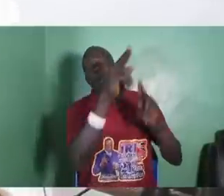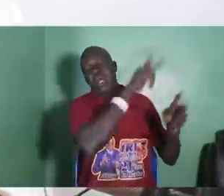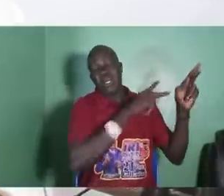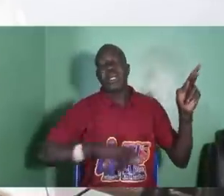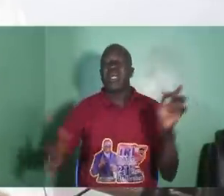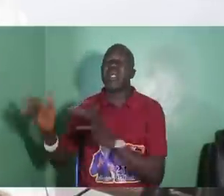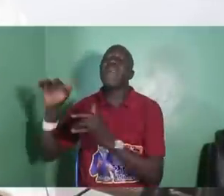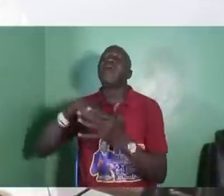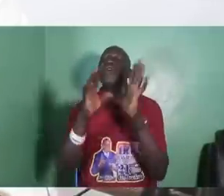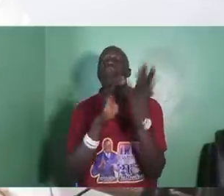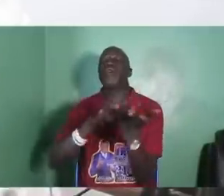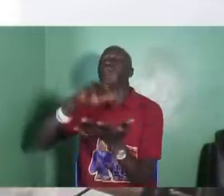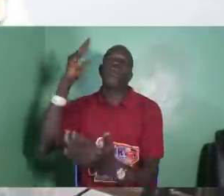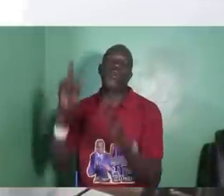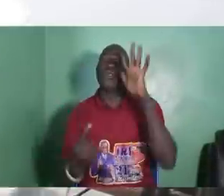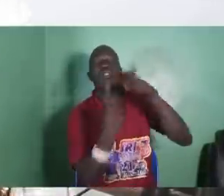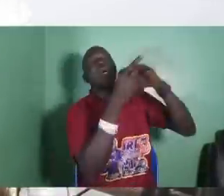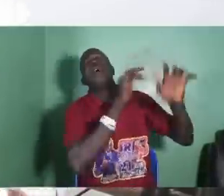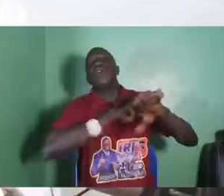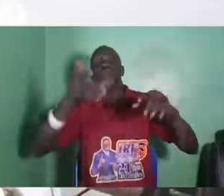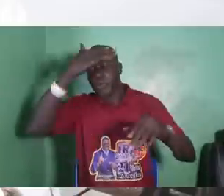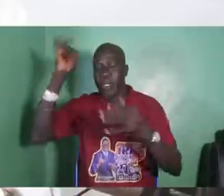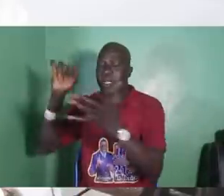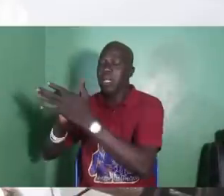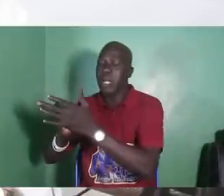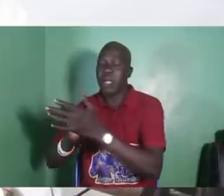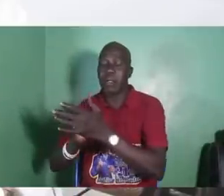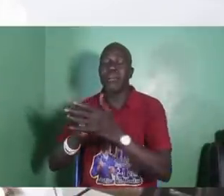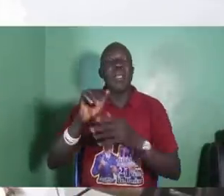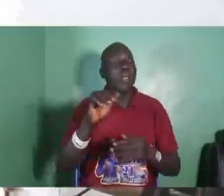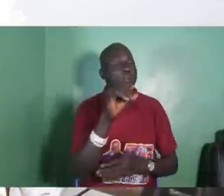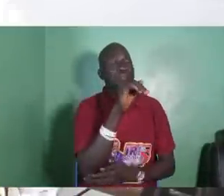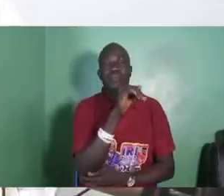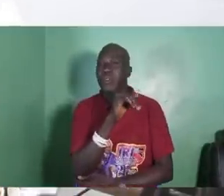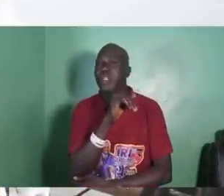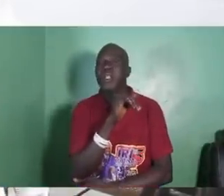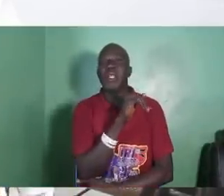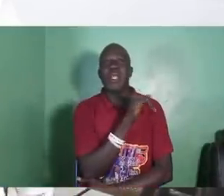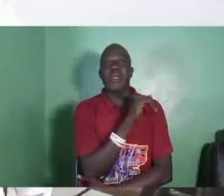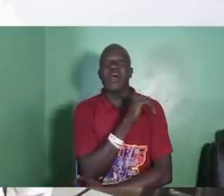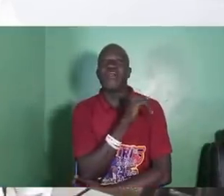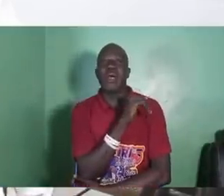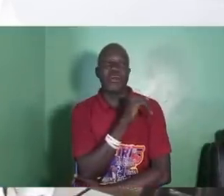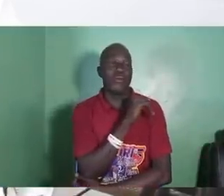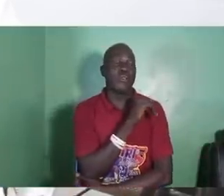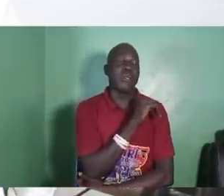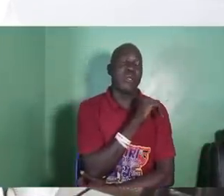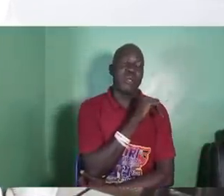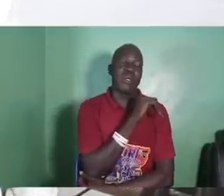Babasebioba. Amen. Go, rajadi. Amen. Don't forget that. Aye, simbe. Ni